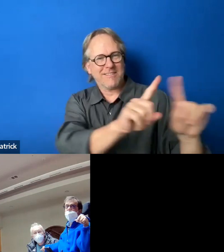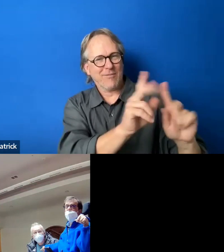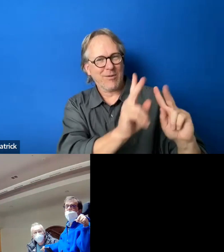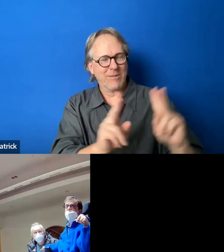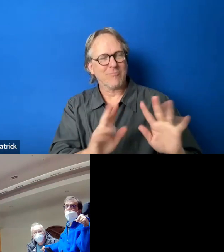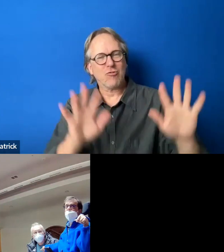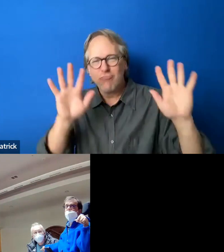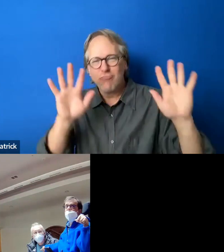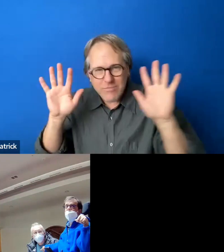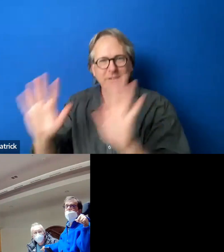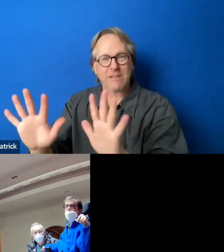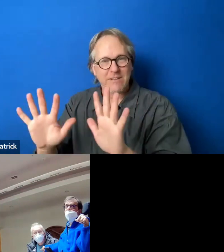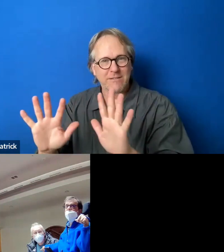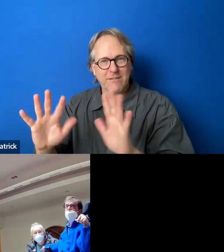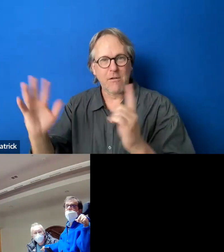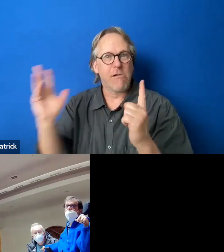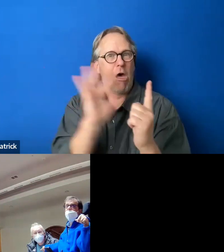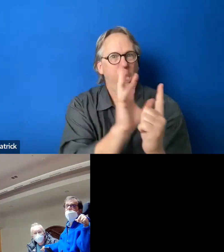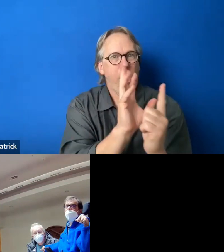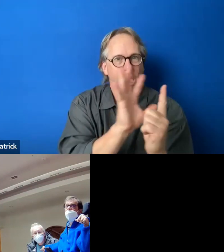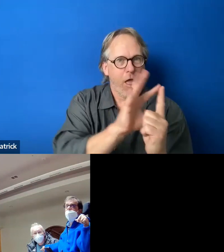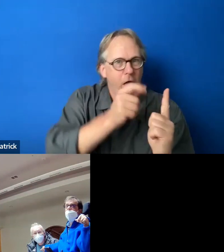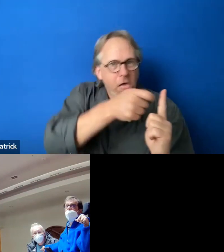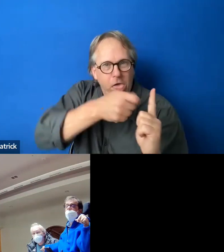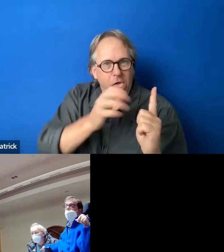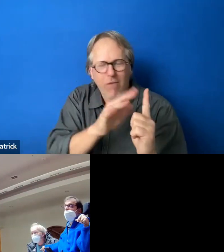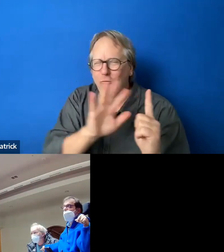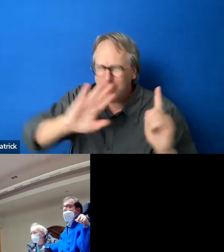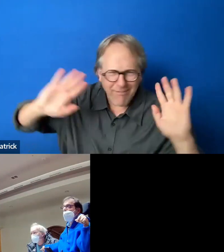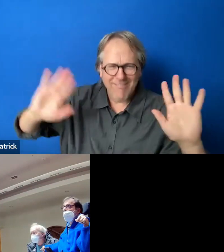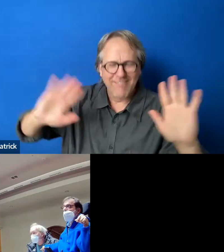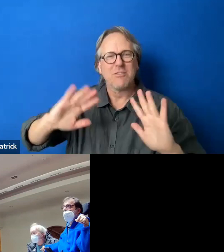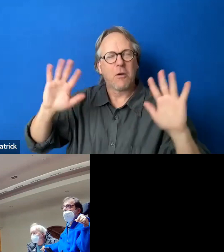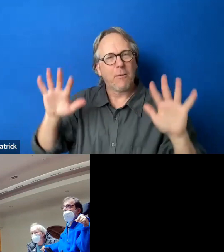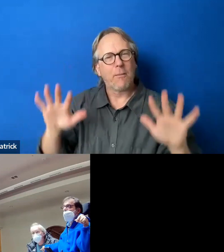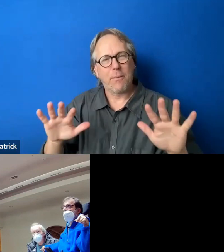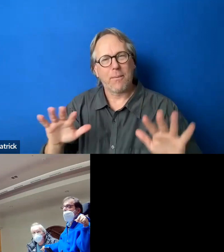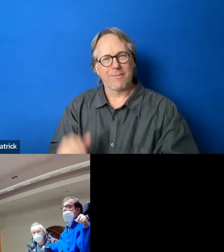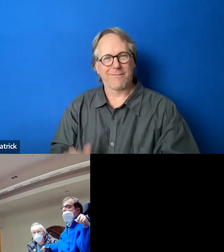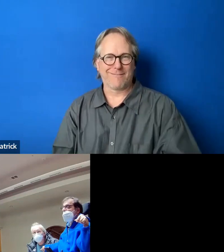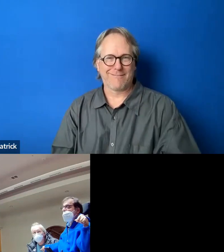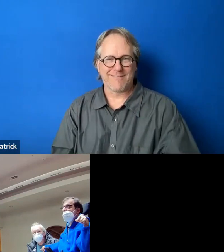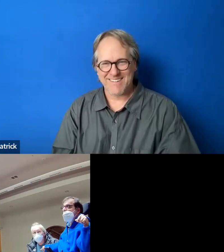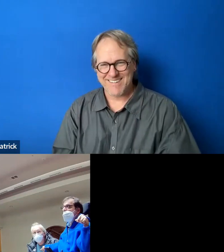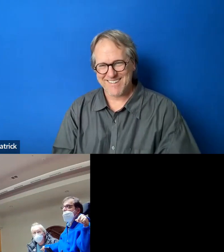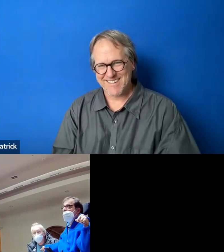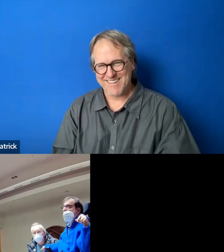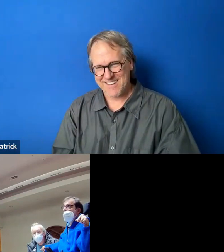Yes, very good. Rev, bath, rev, enjoy, rev.